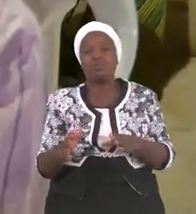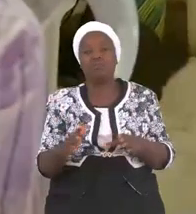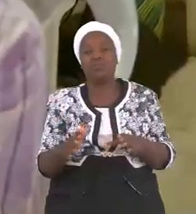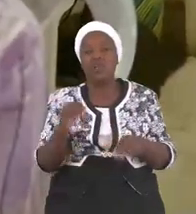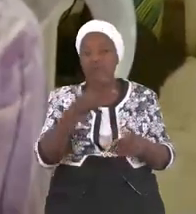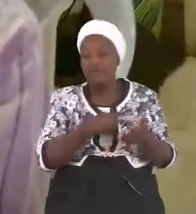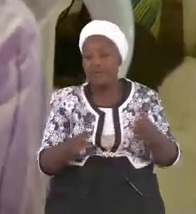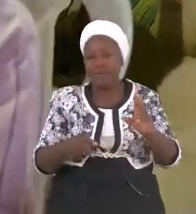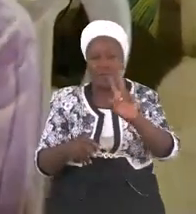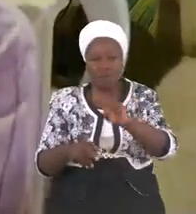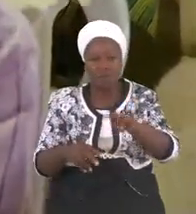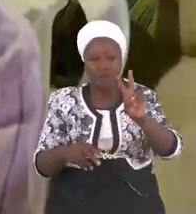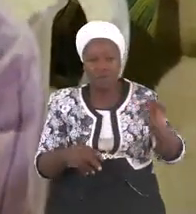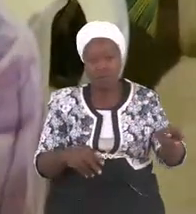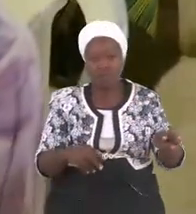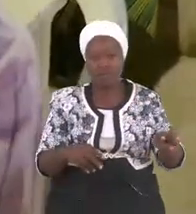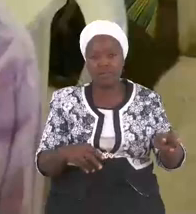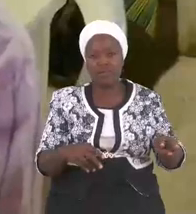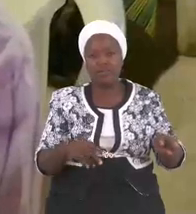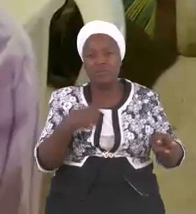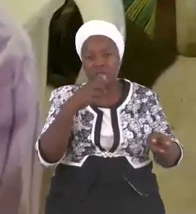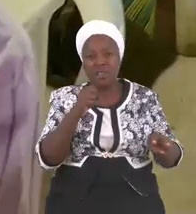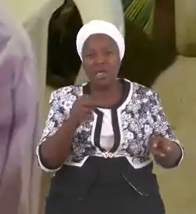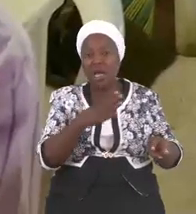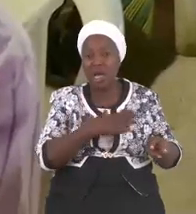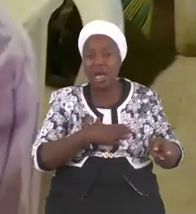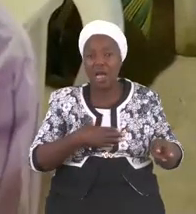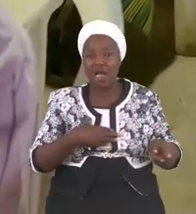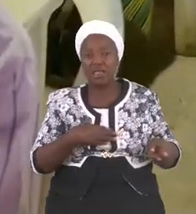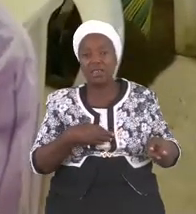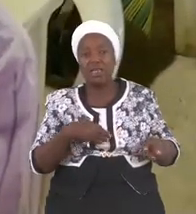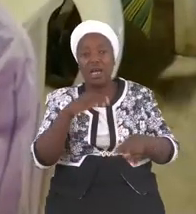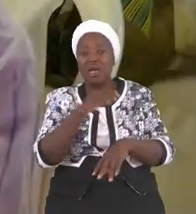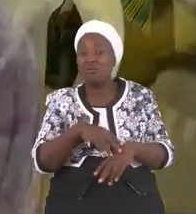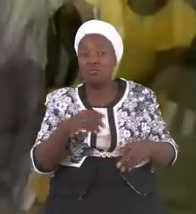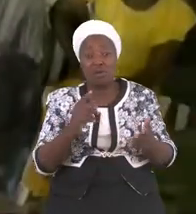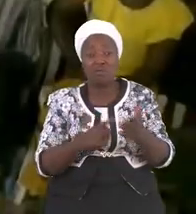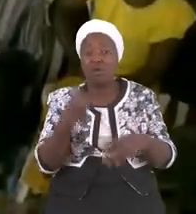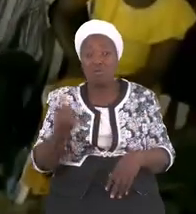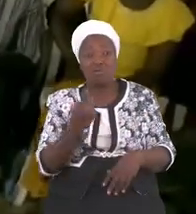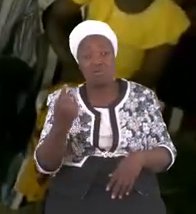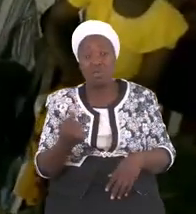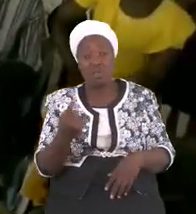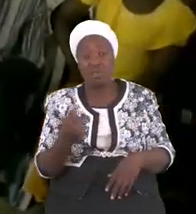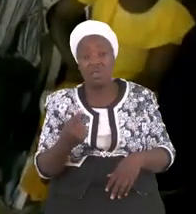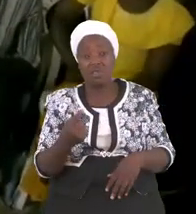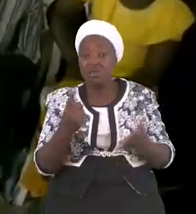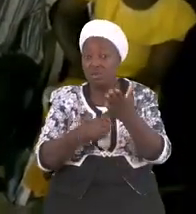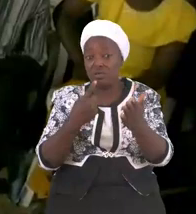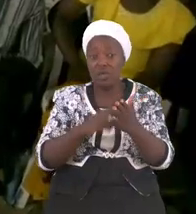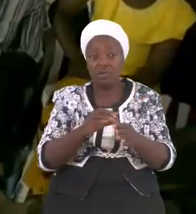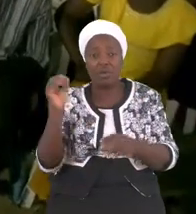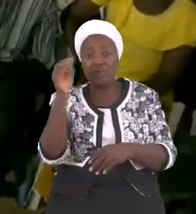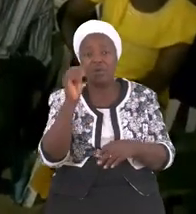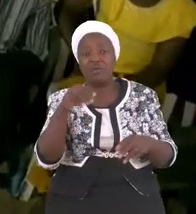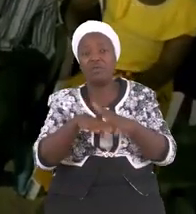22, it says, and oft times it has cast him into the fire